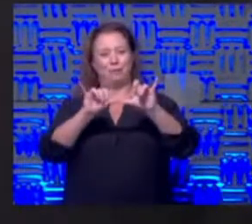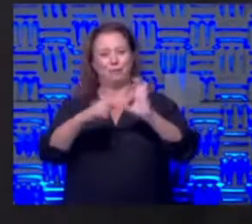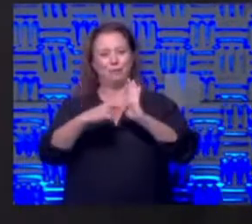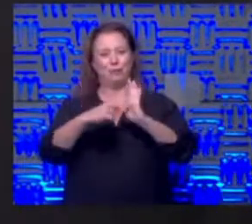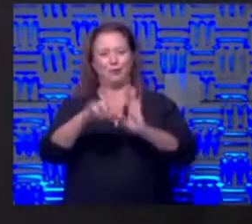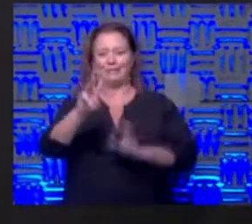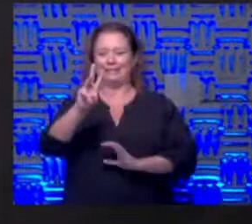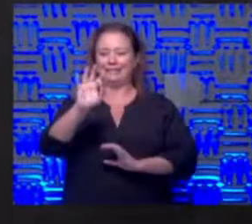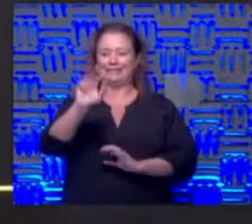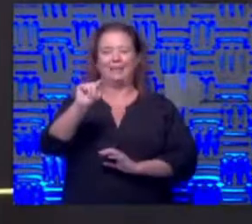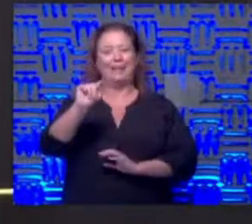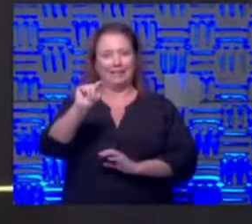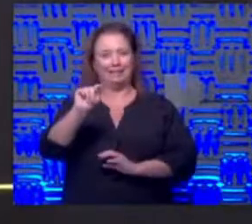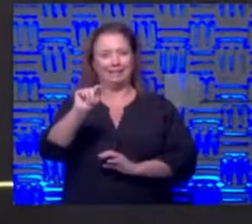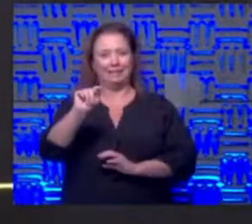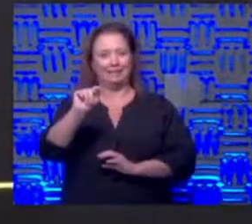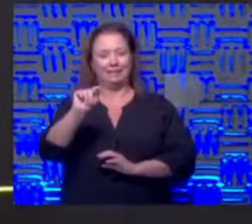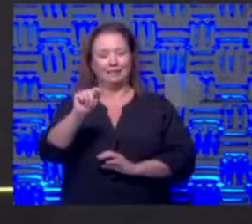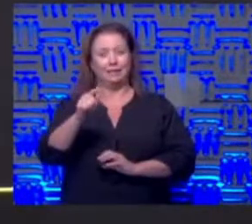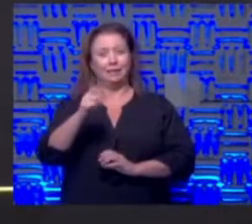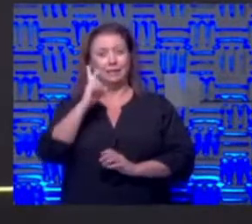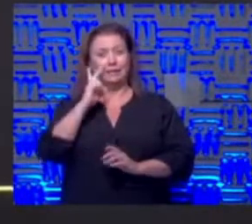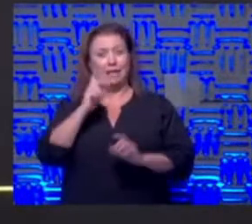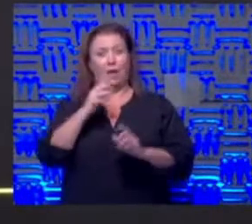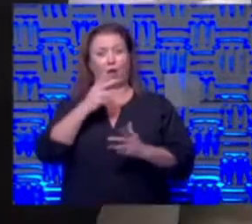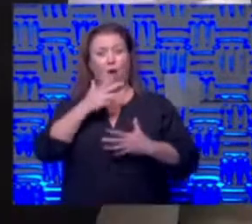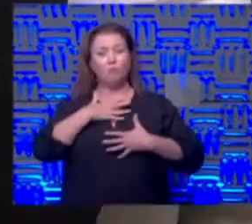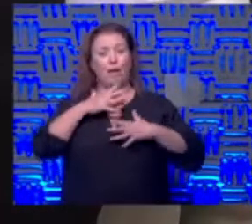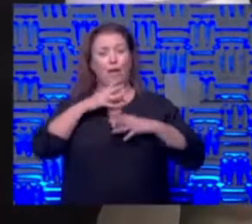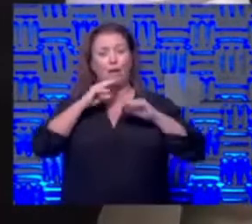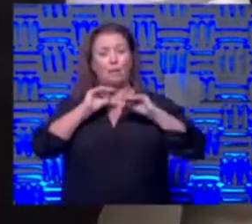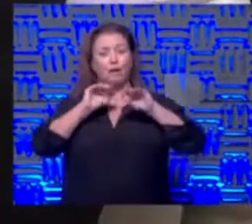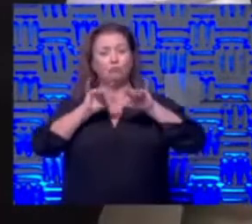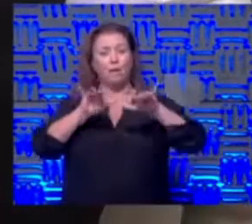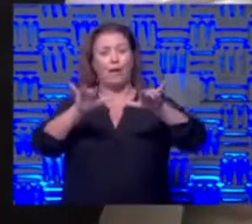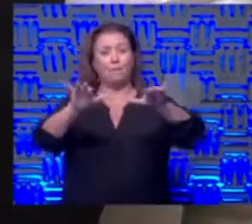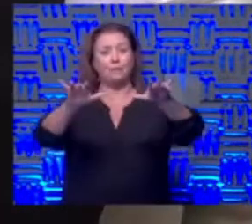6 feet. Let's see how far our breath goes.